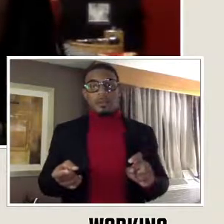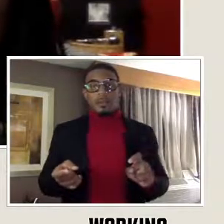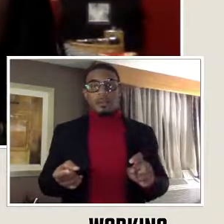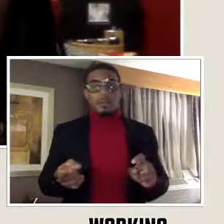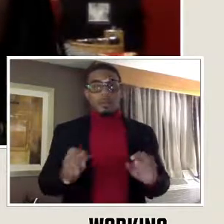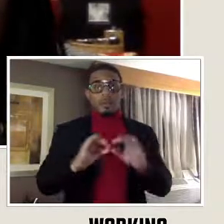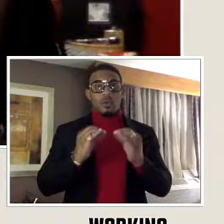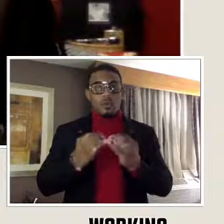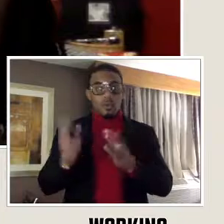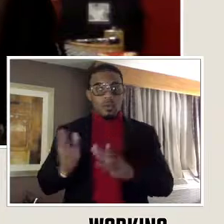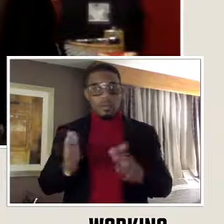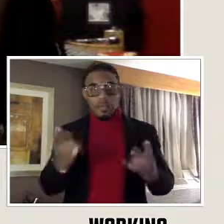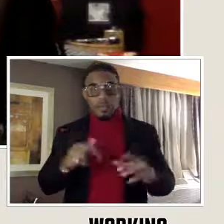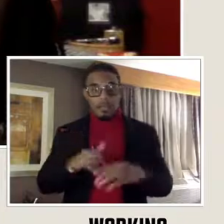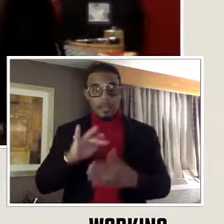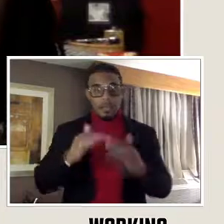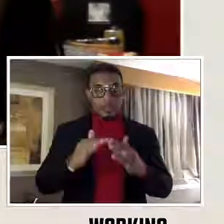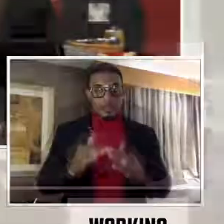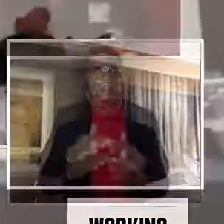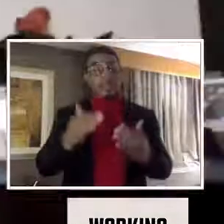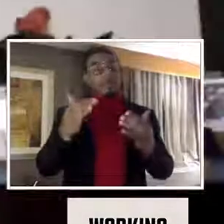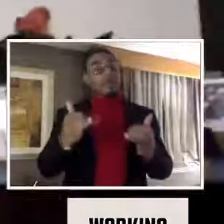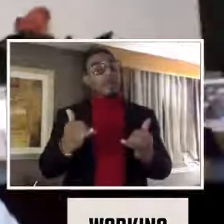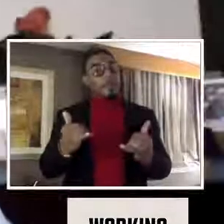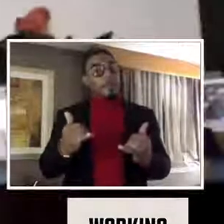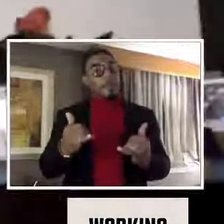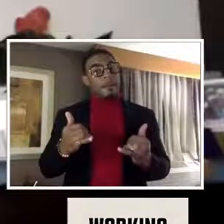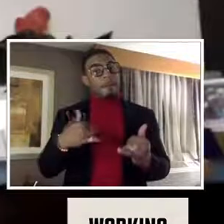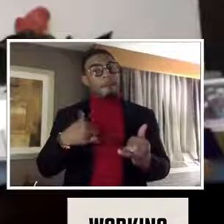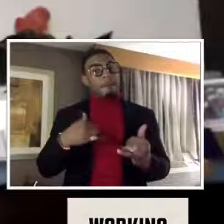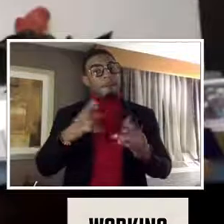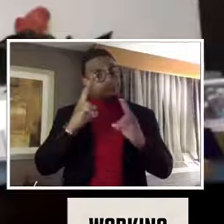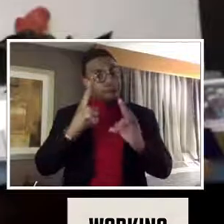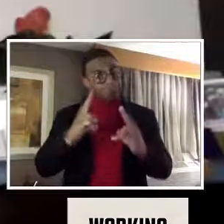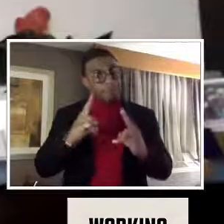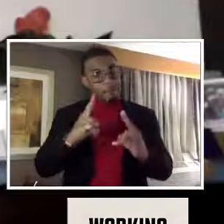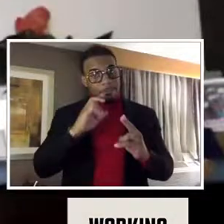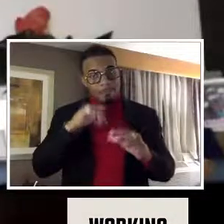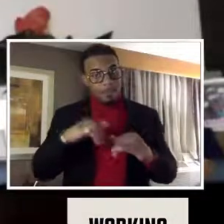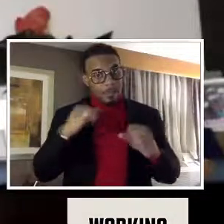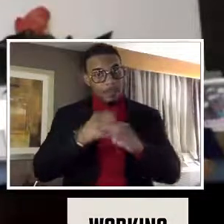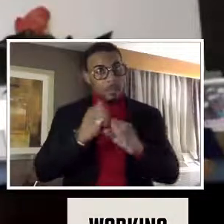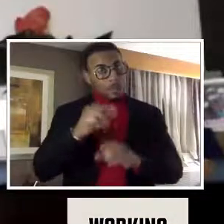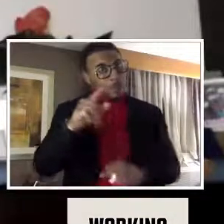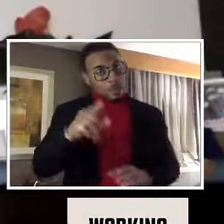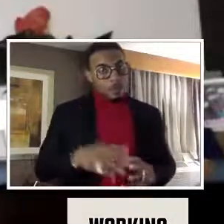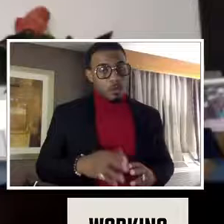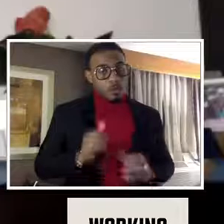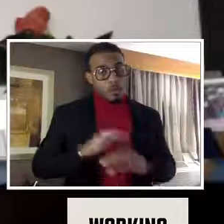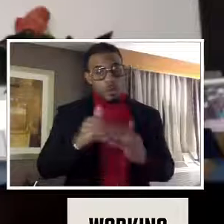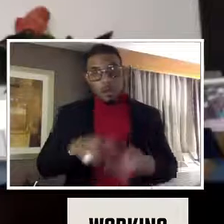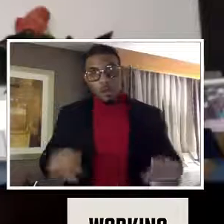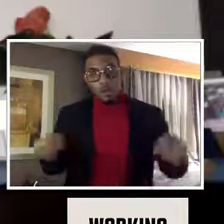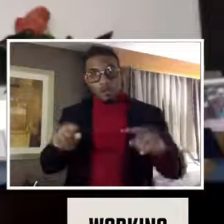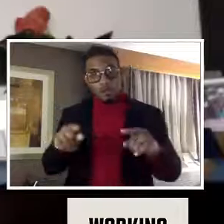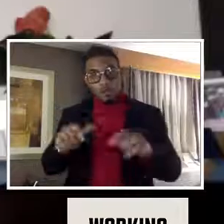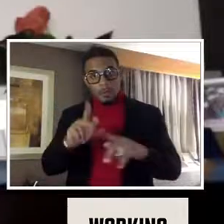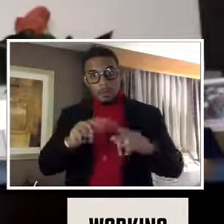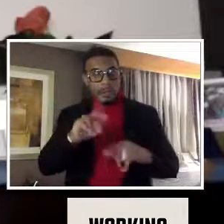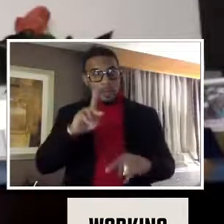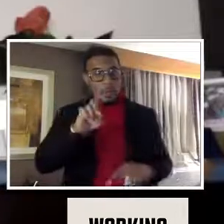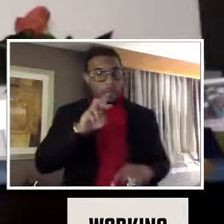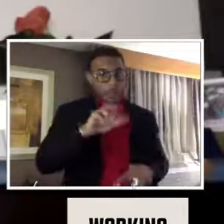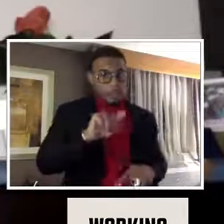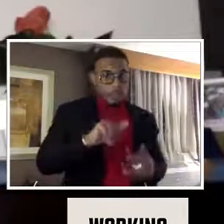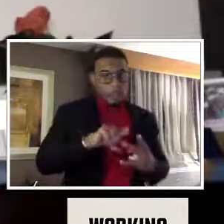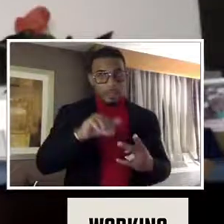the organizing that's taking place in that city. Now, I am so honored to be in this fight with you, with all of you, with folks like